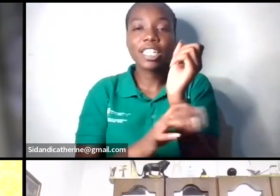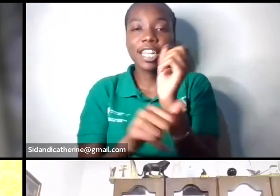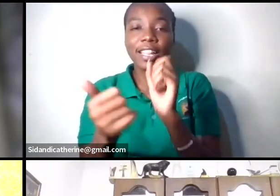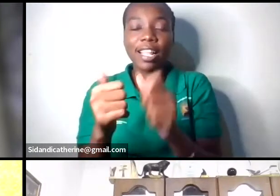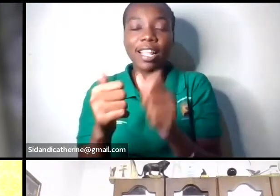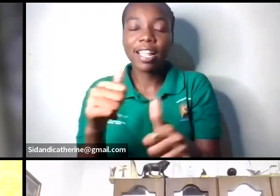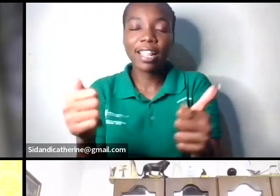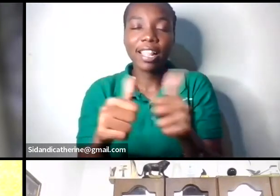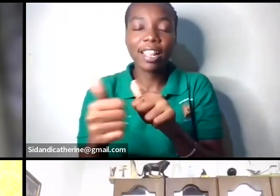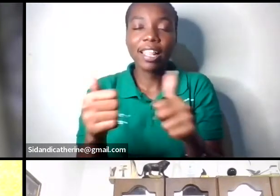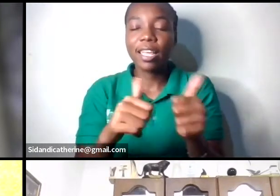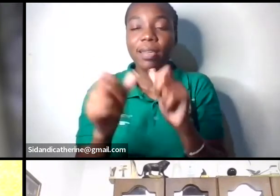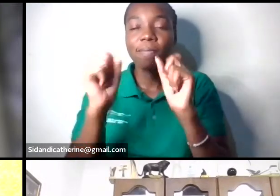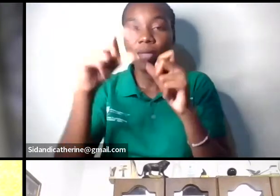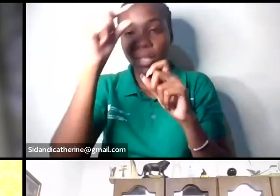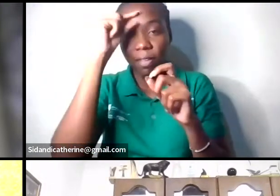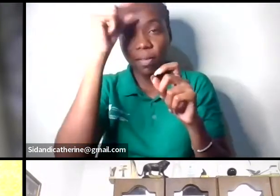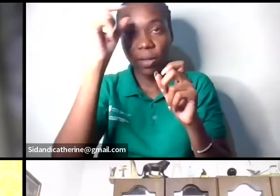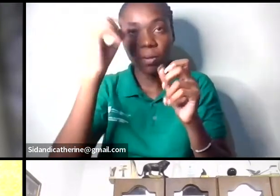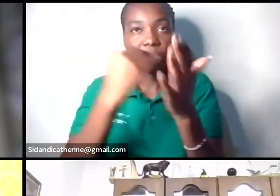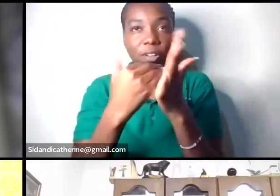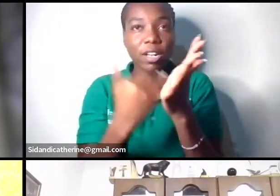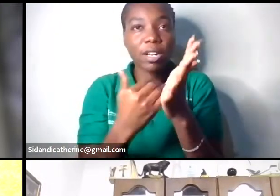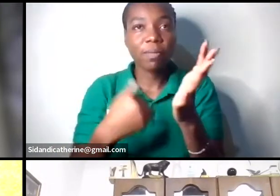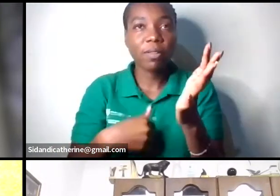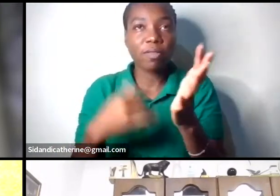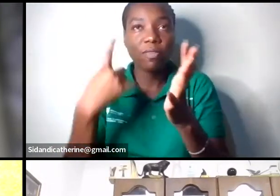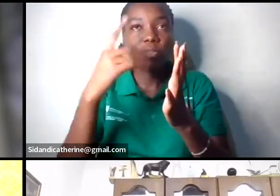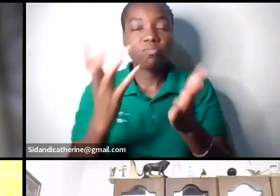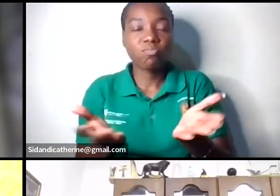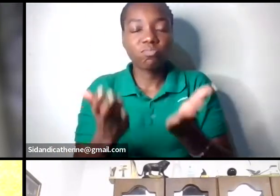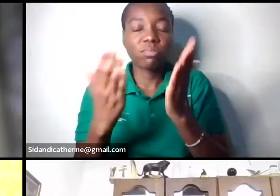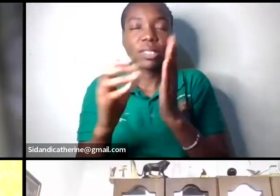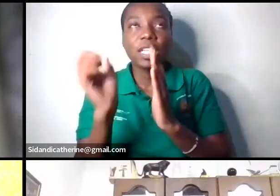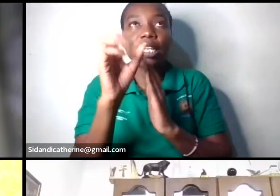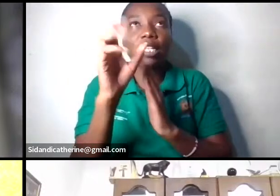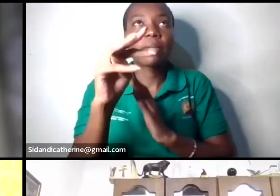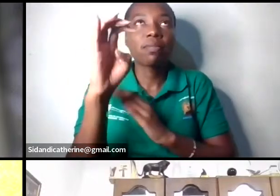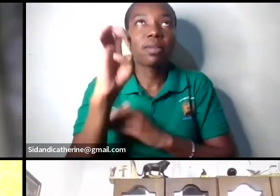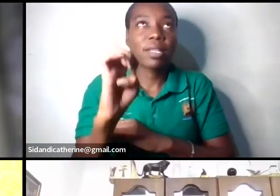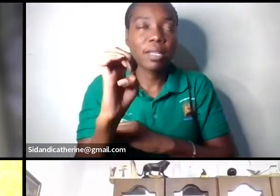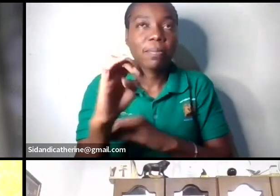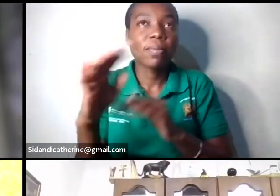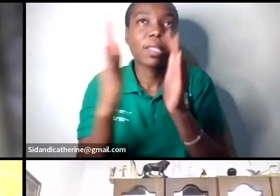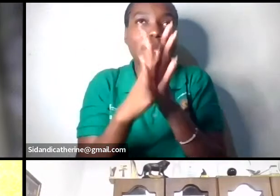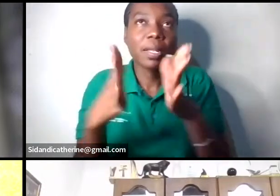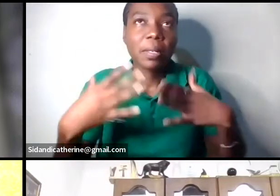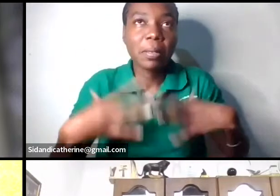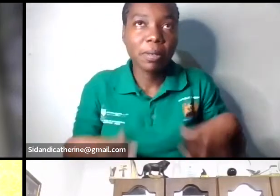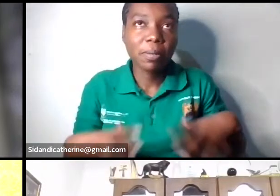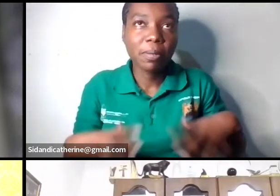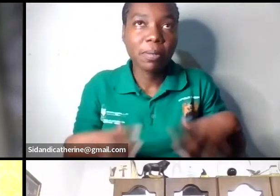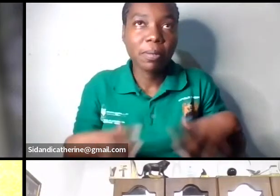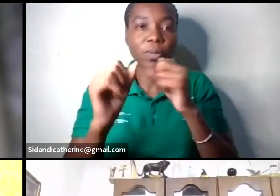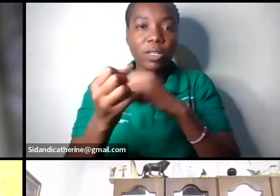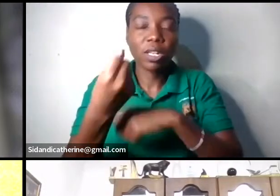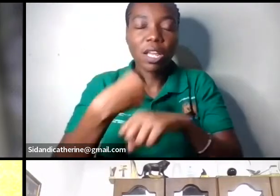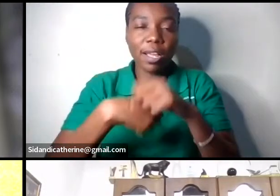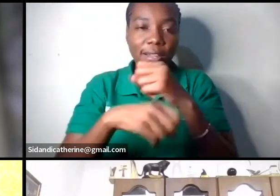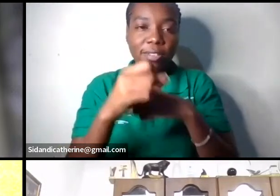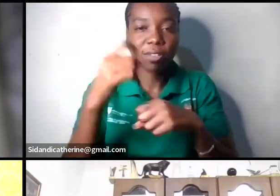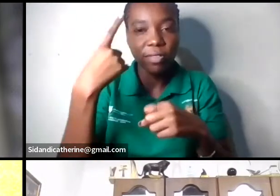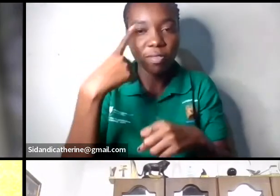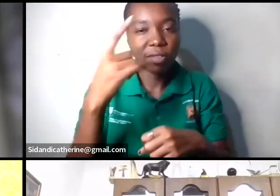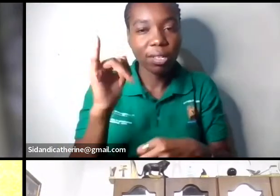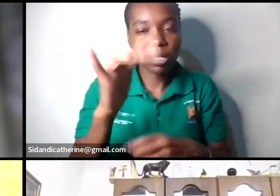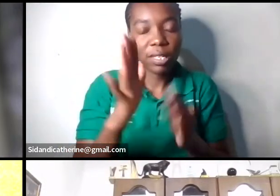the government has a lot of programs that promote SMEs. And those are the people that do most of the